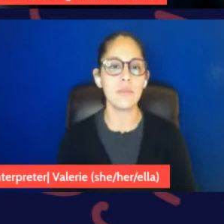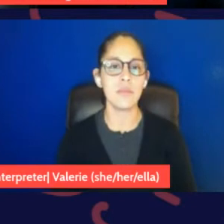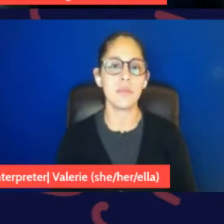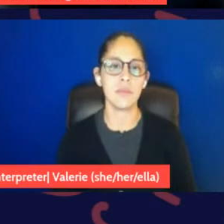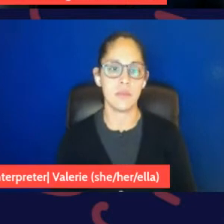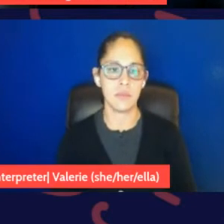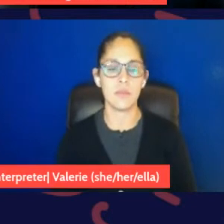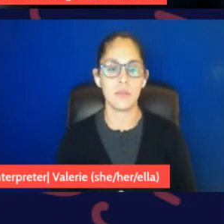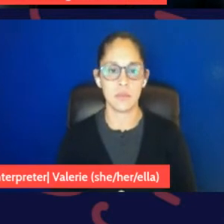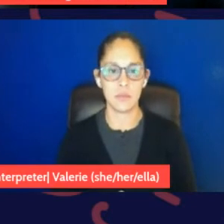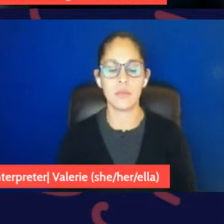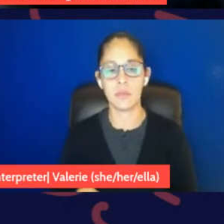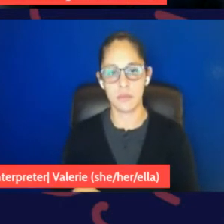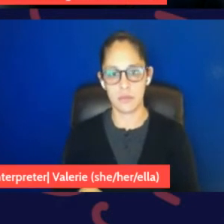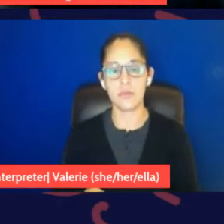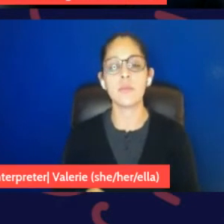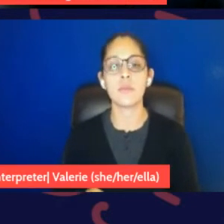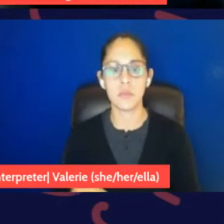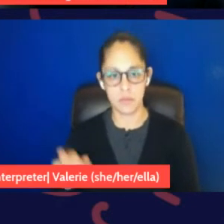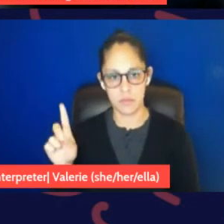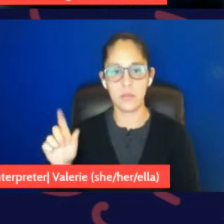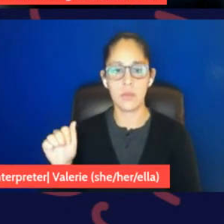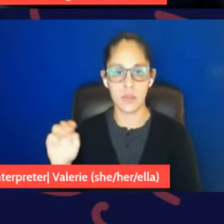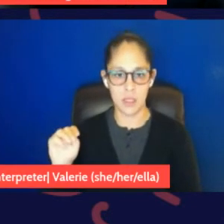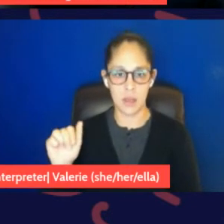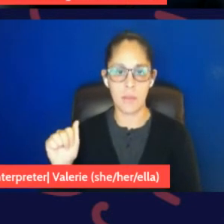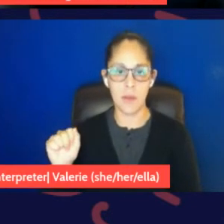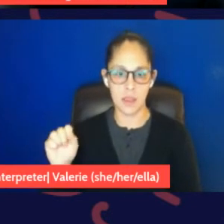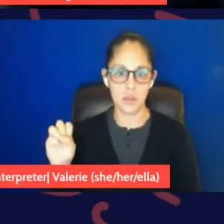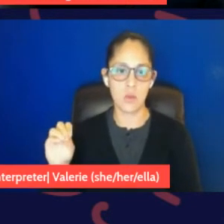So I wonder,